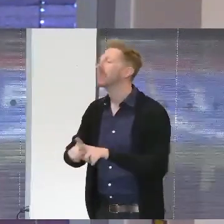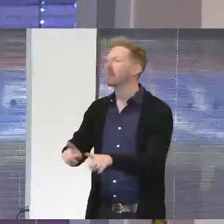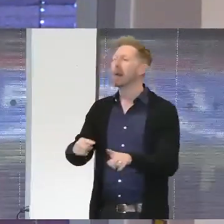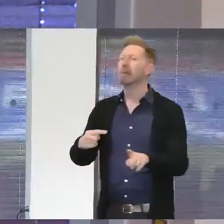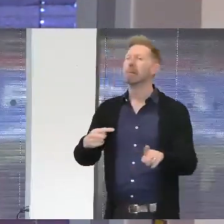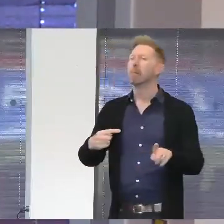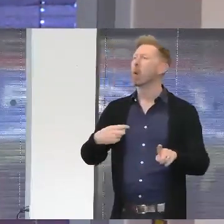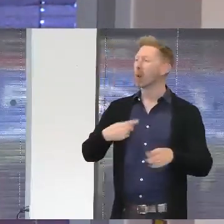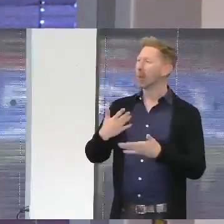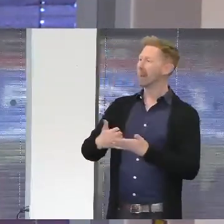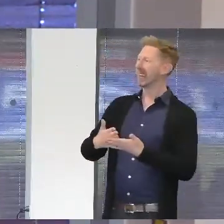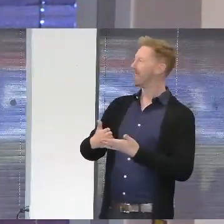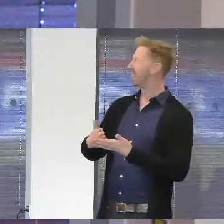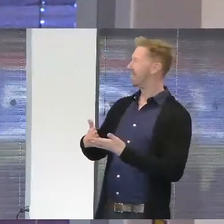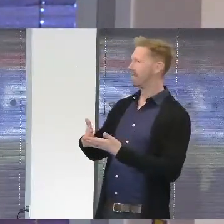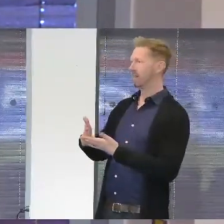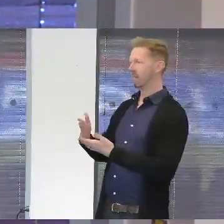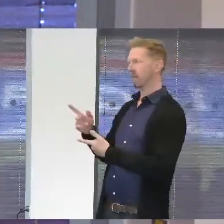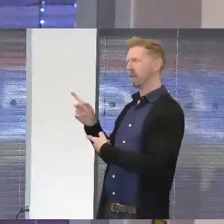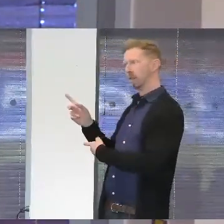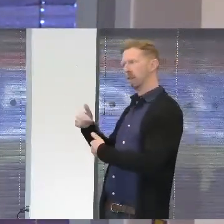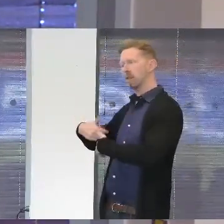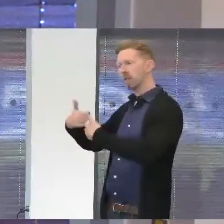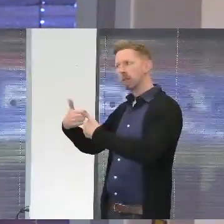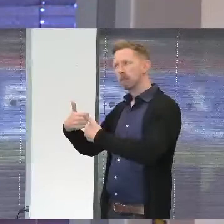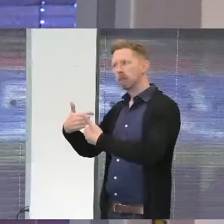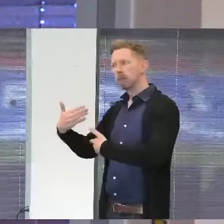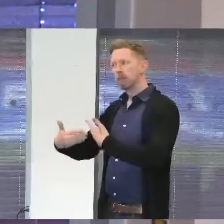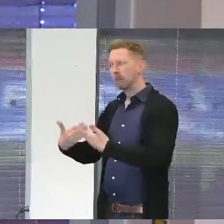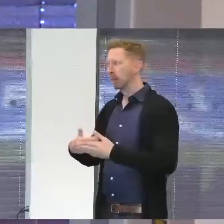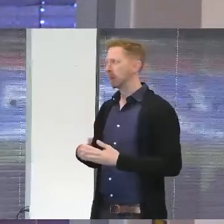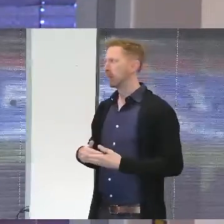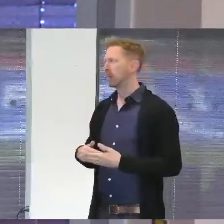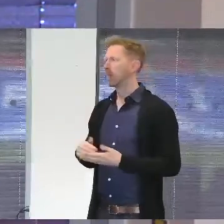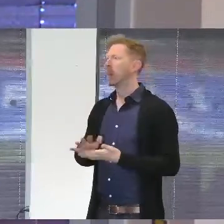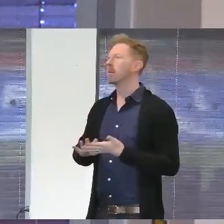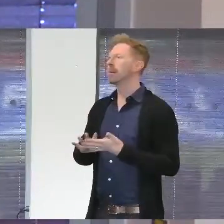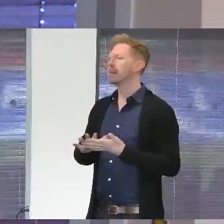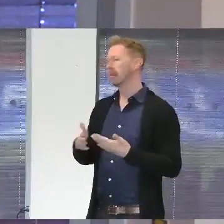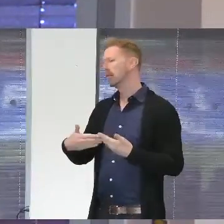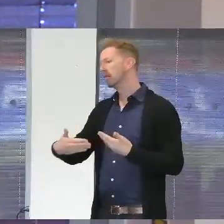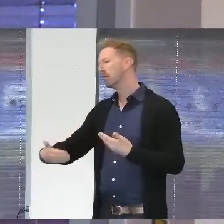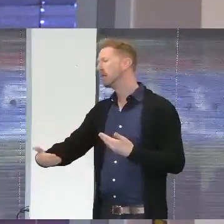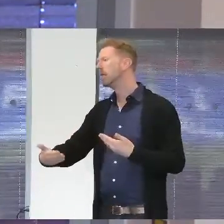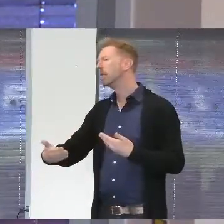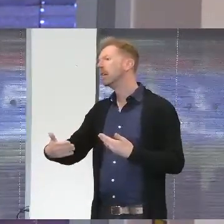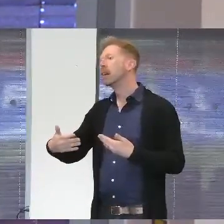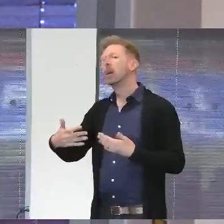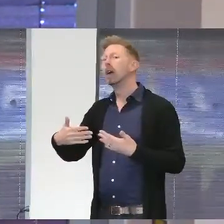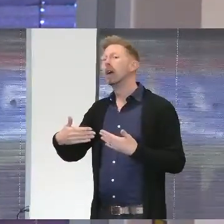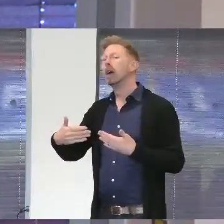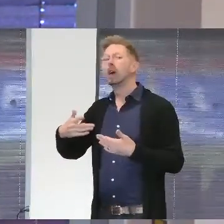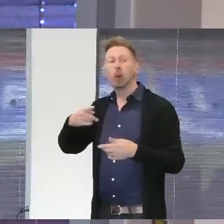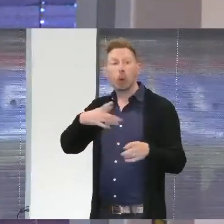believe in. It goes really well with the Access to Elected Office scheme, and it's something that needs to change if we are to achieve the goals that everyone